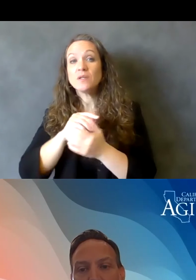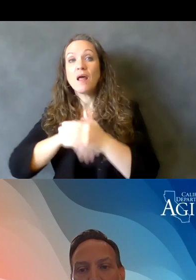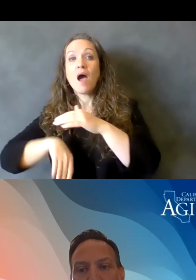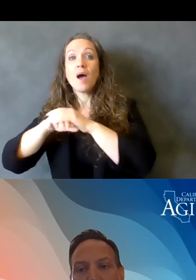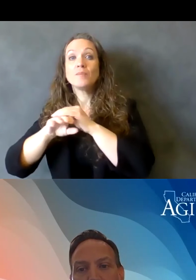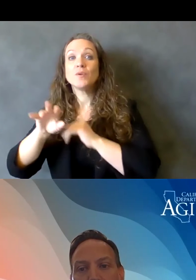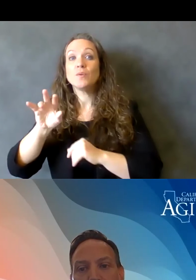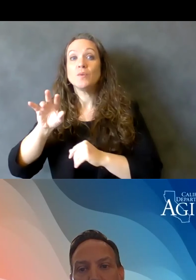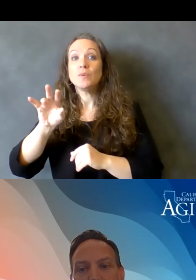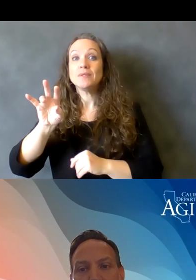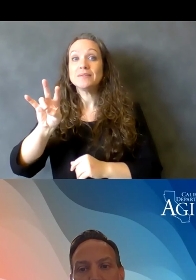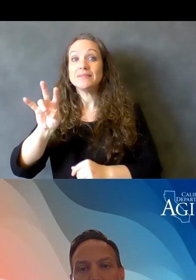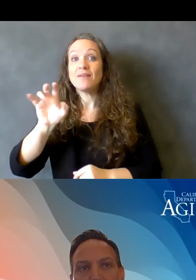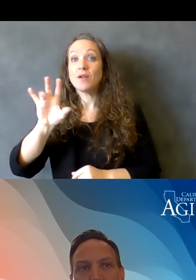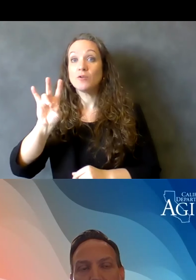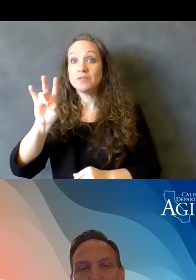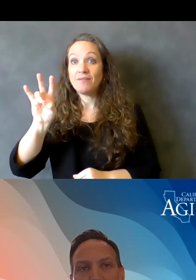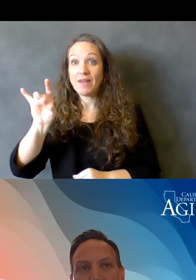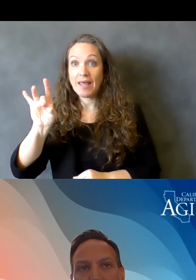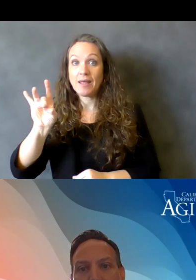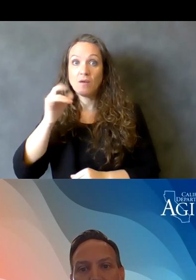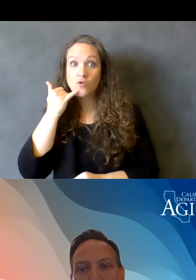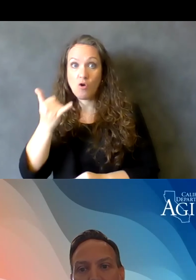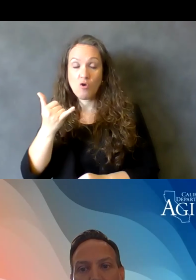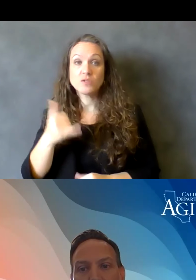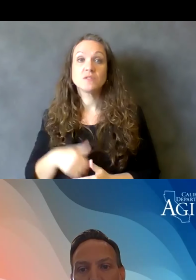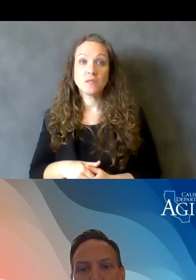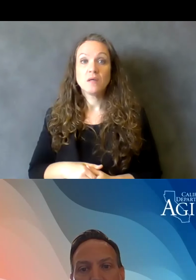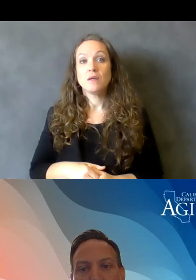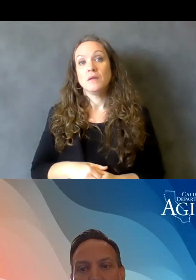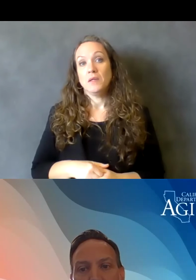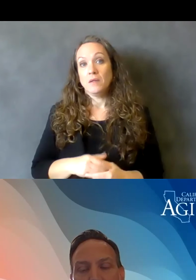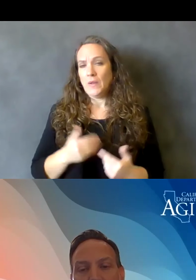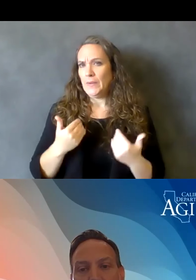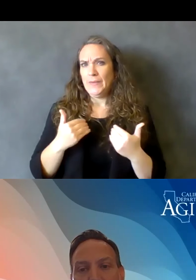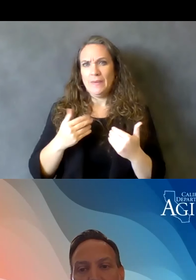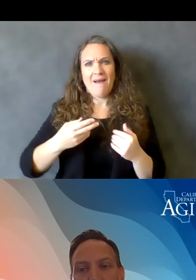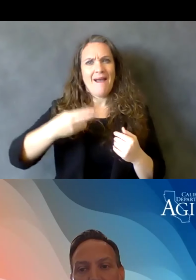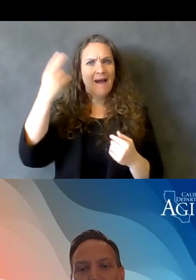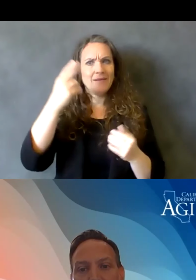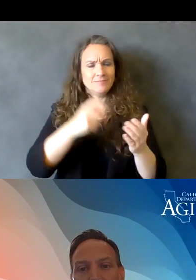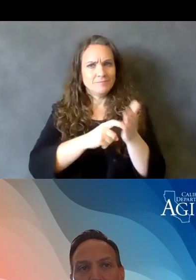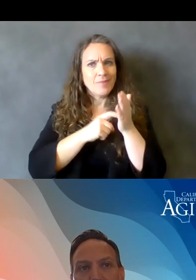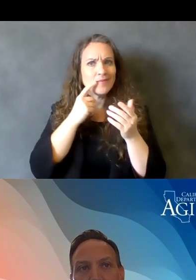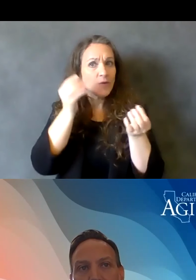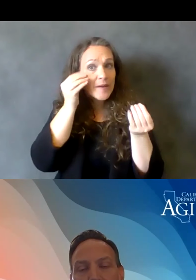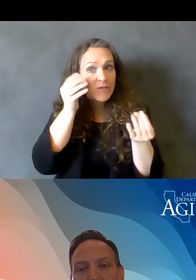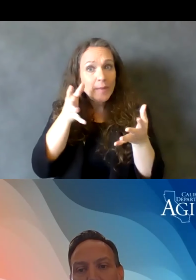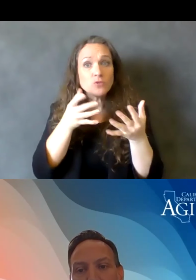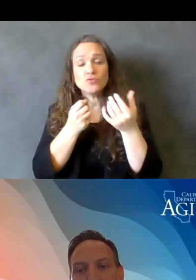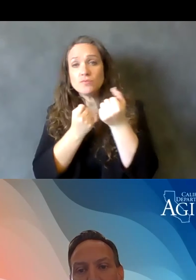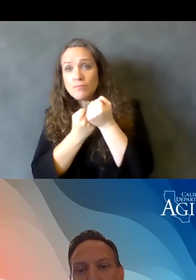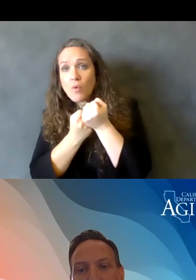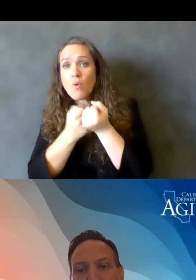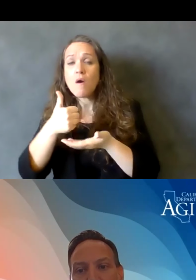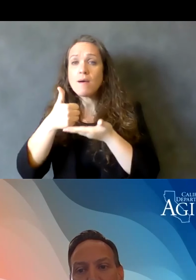778 calls. And so we can clearly see that there's still a high demand and great need for information and assistance